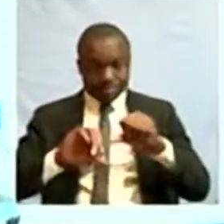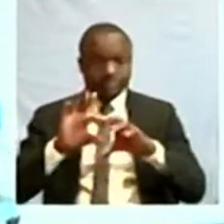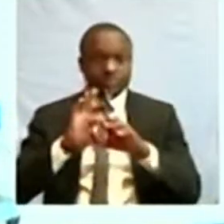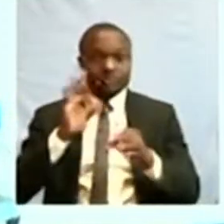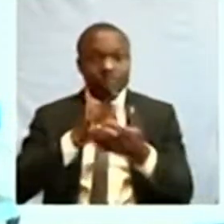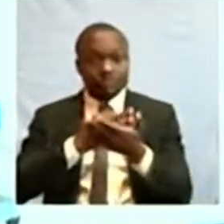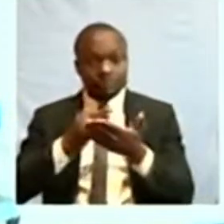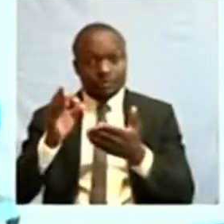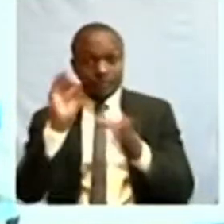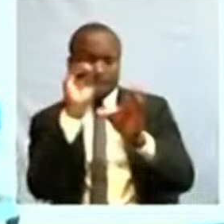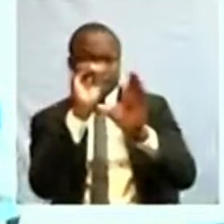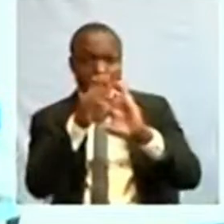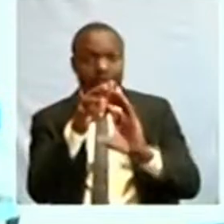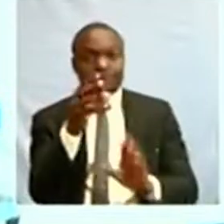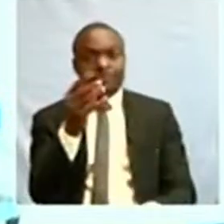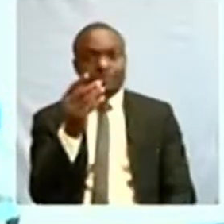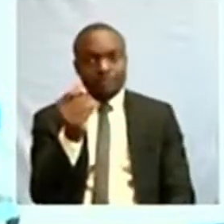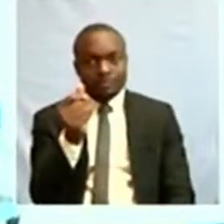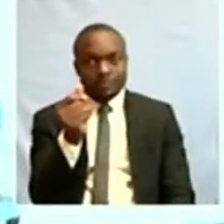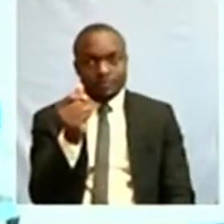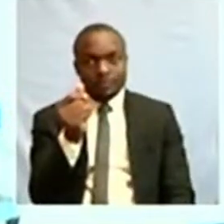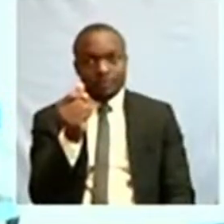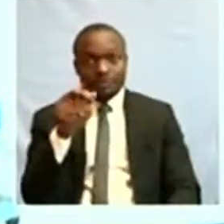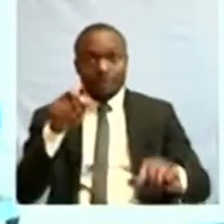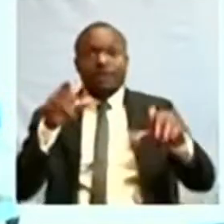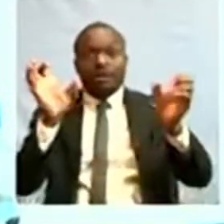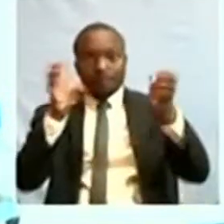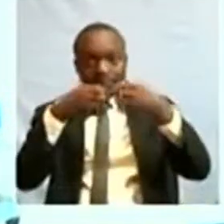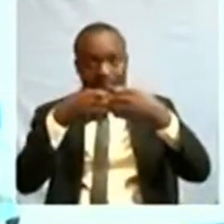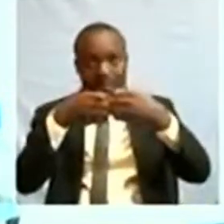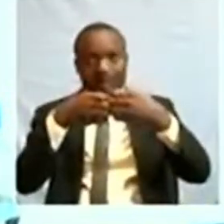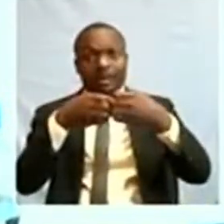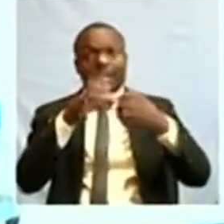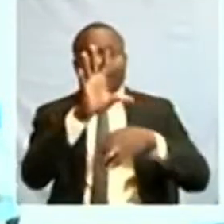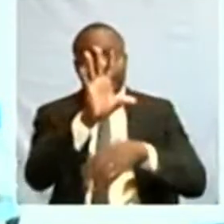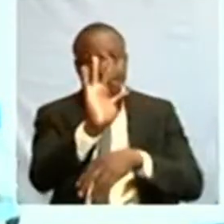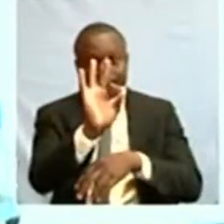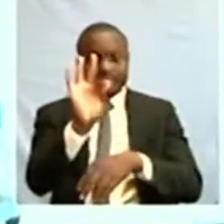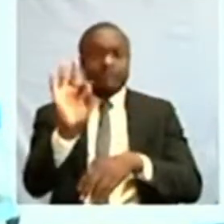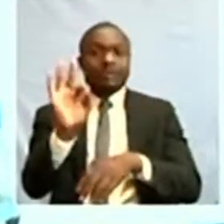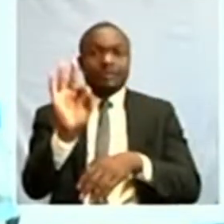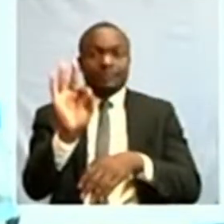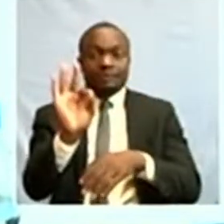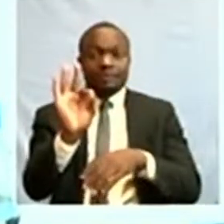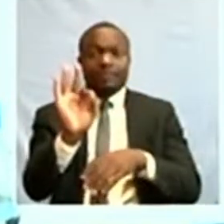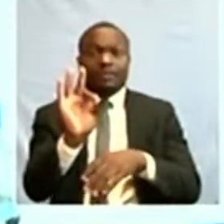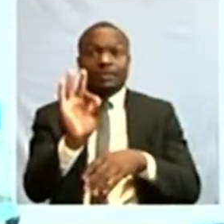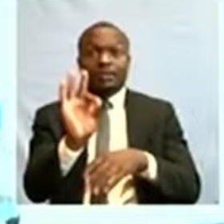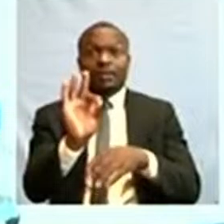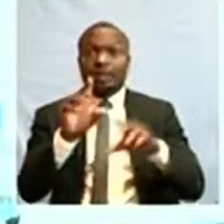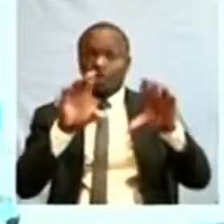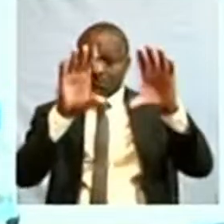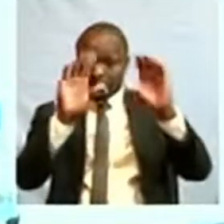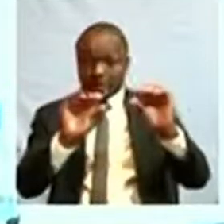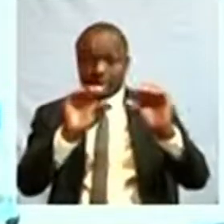to deposit funds in Control 99. The Auditor General's finding states